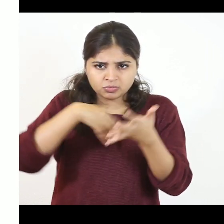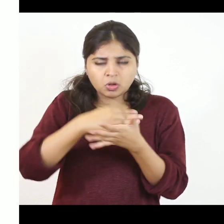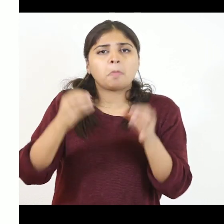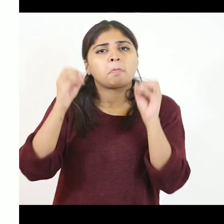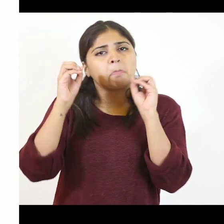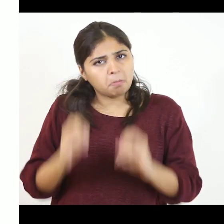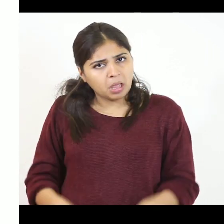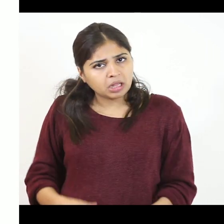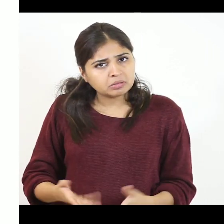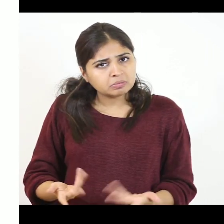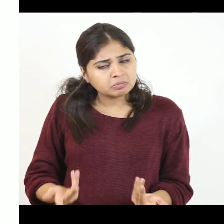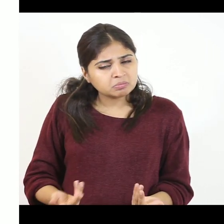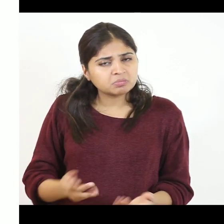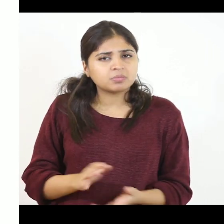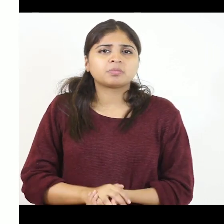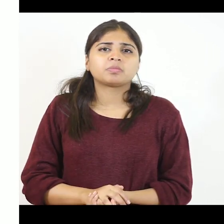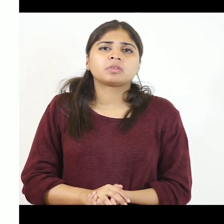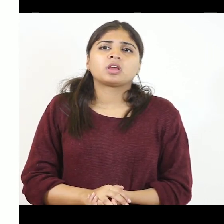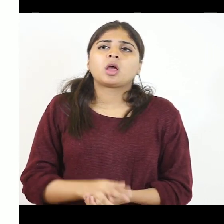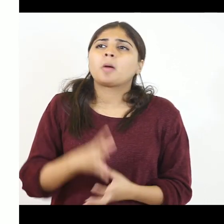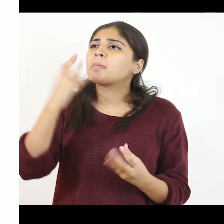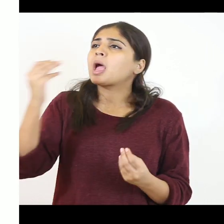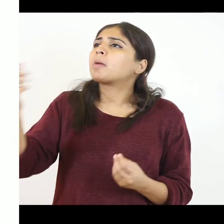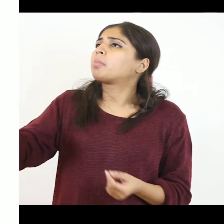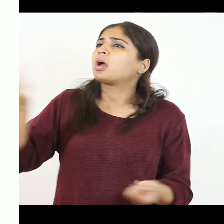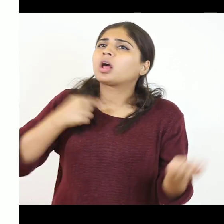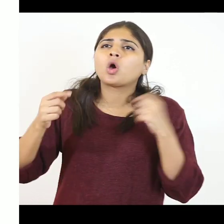interruptions by people without appointments,